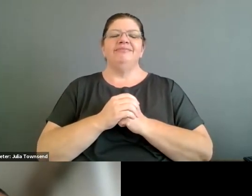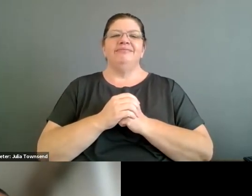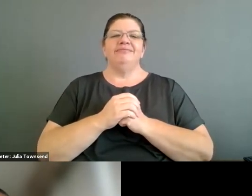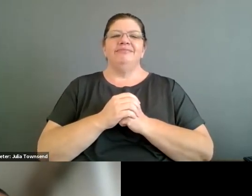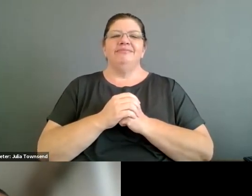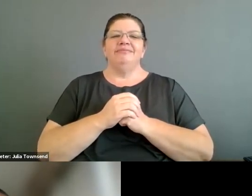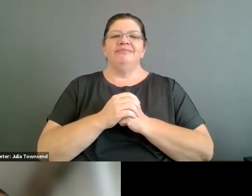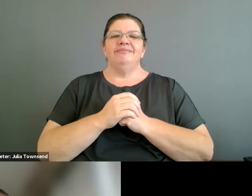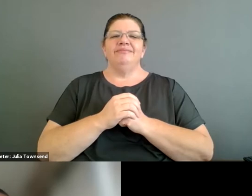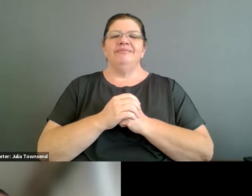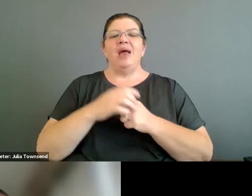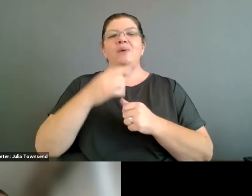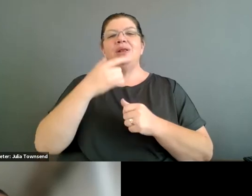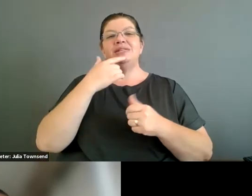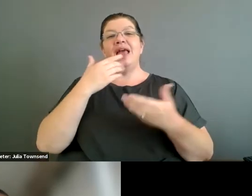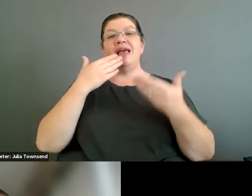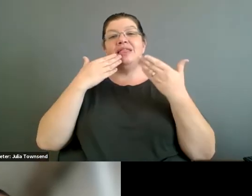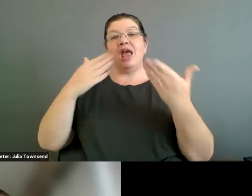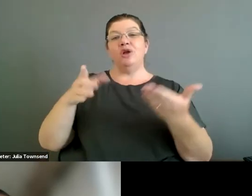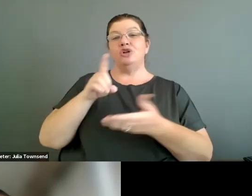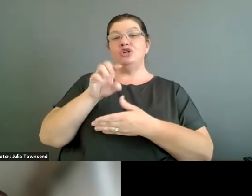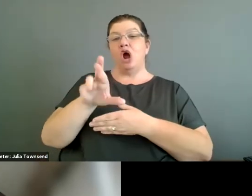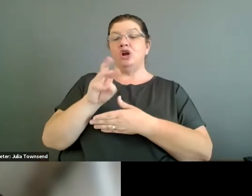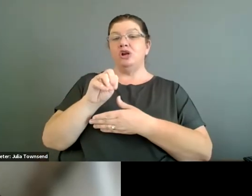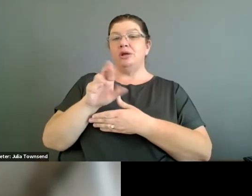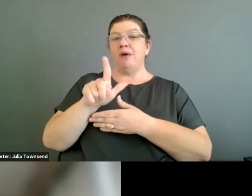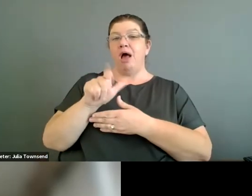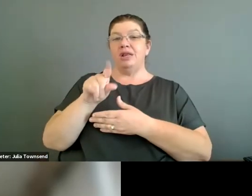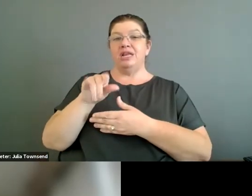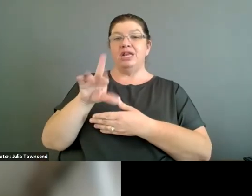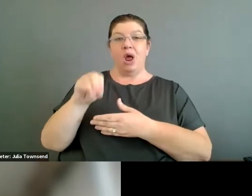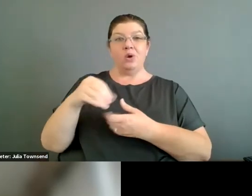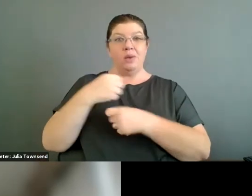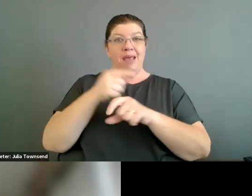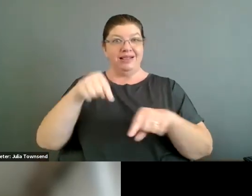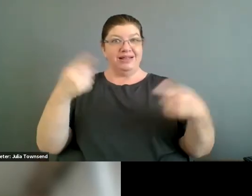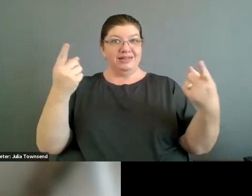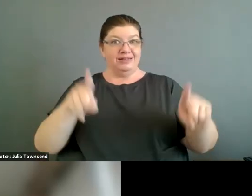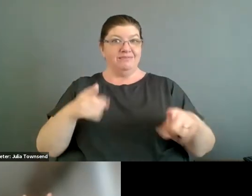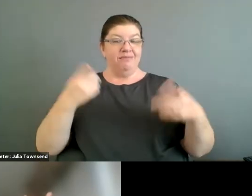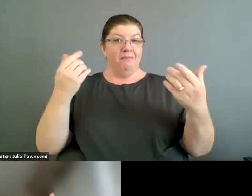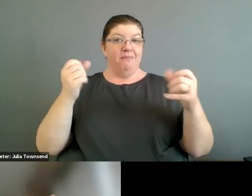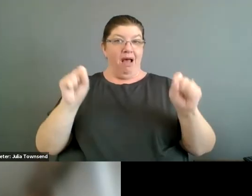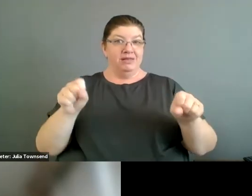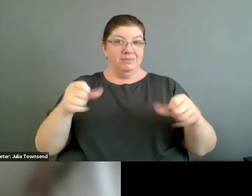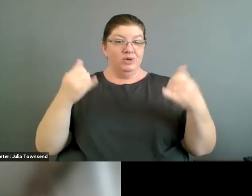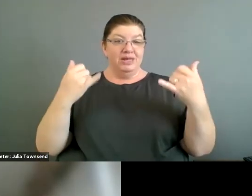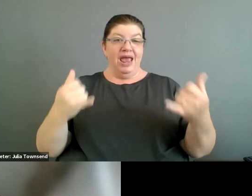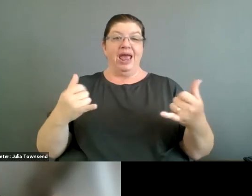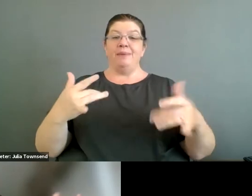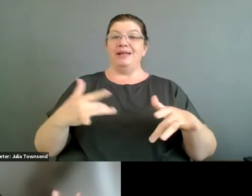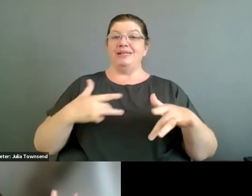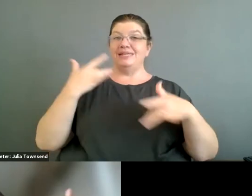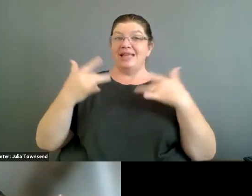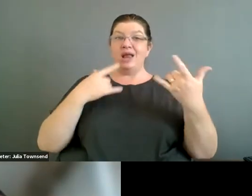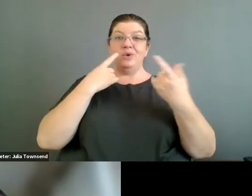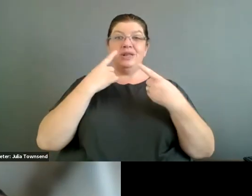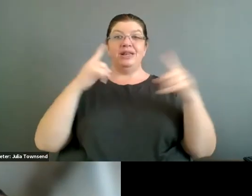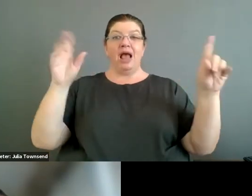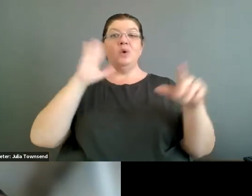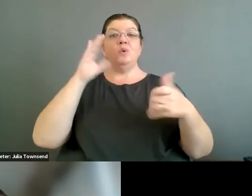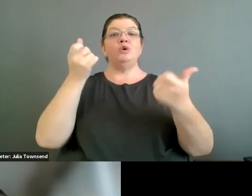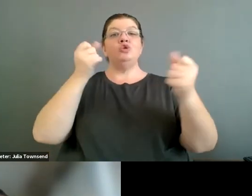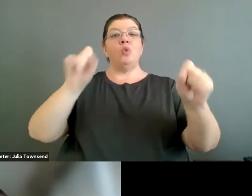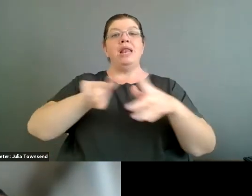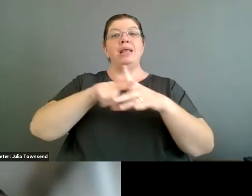I wanted to say thank you to Dr. Maldonado for making this possible today. I'm really excited to announce that we are going to try to